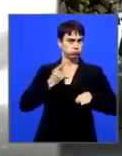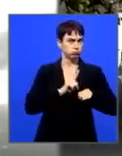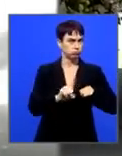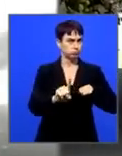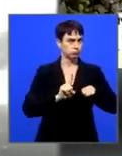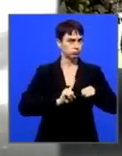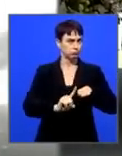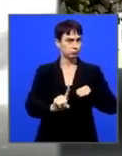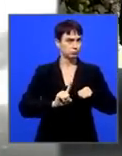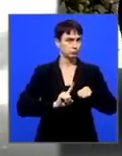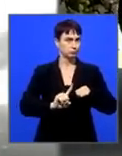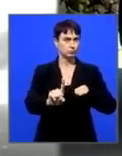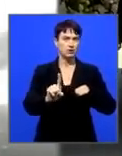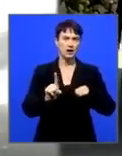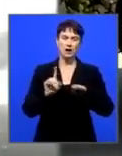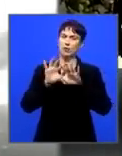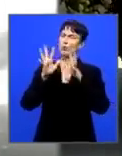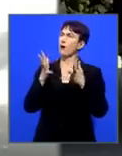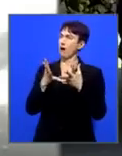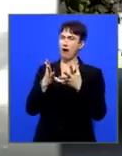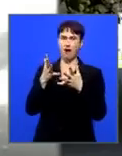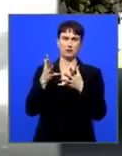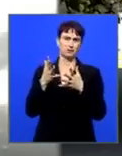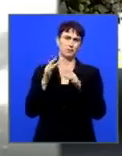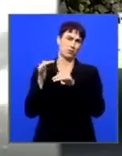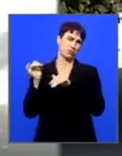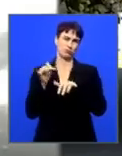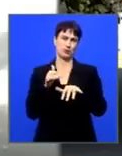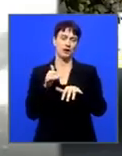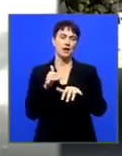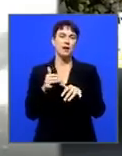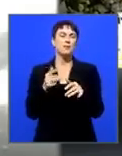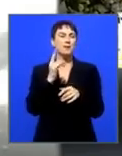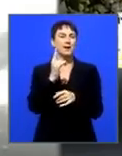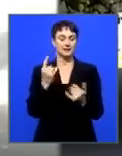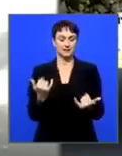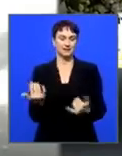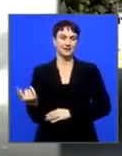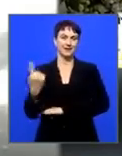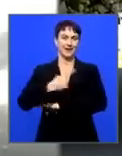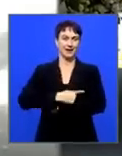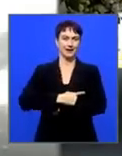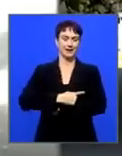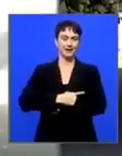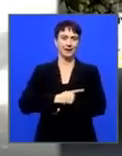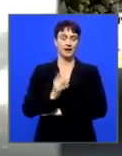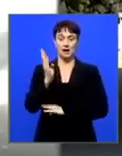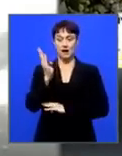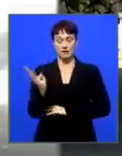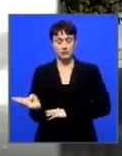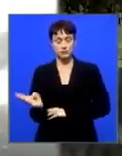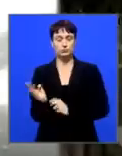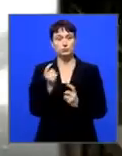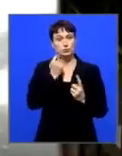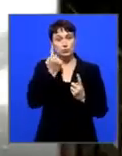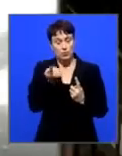other governments from all over the world, the day really, this afternoon and the next couple